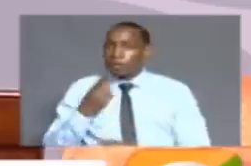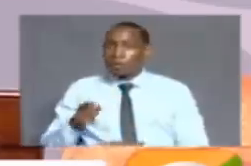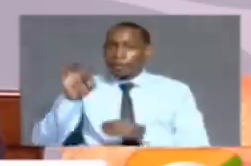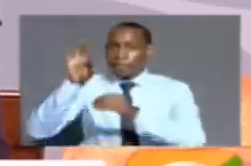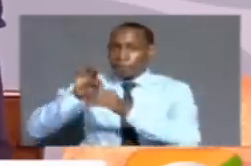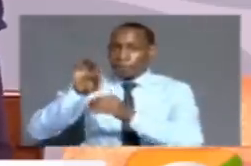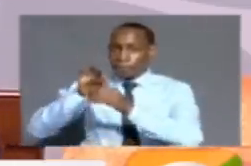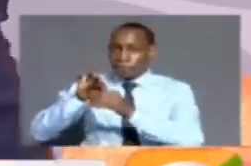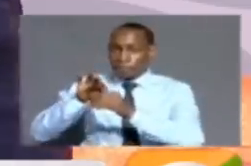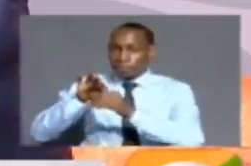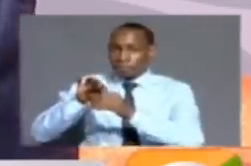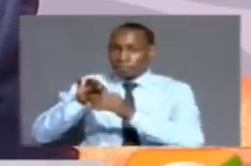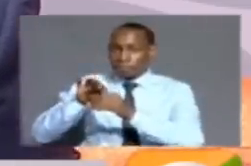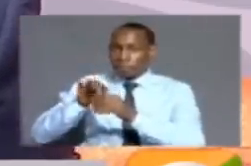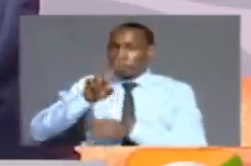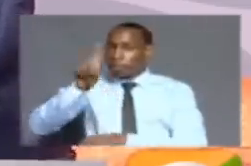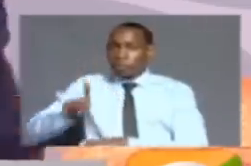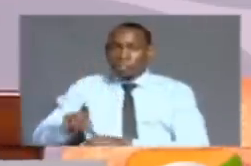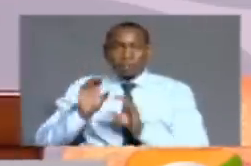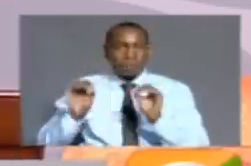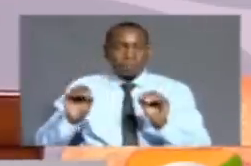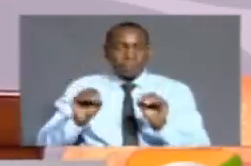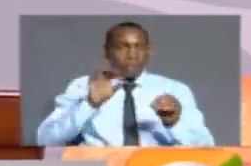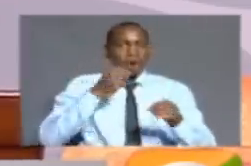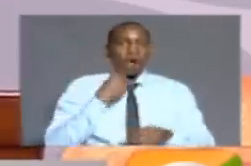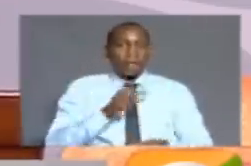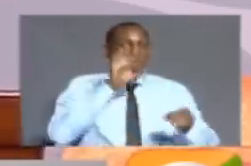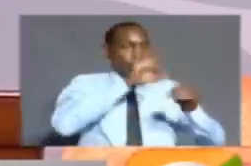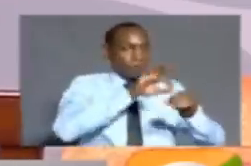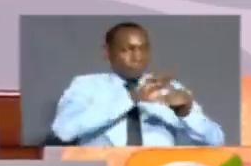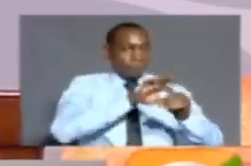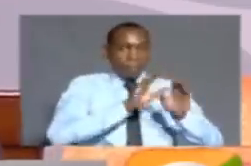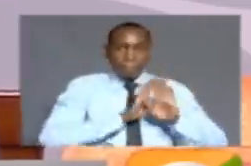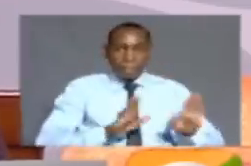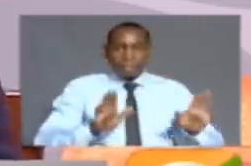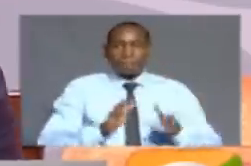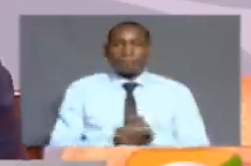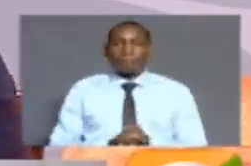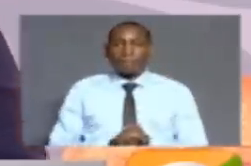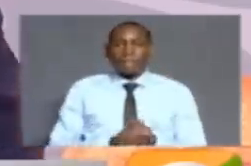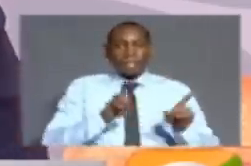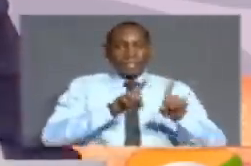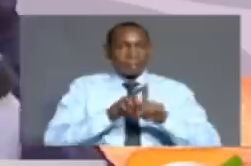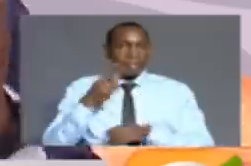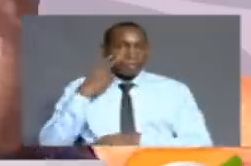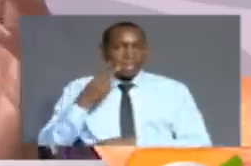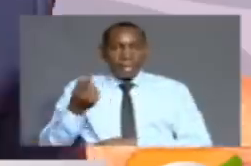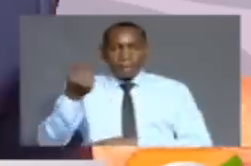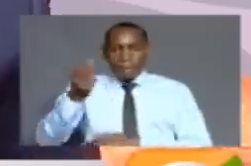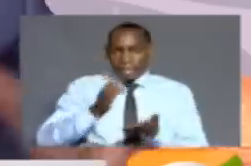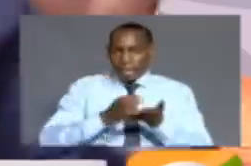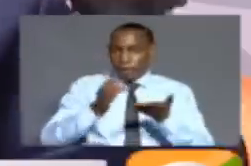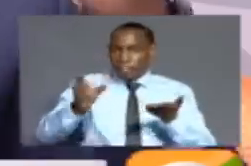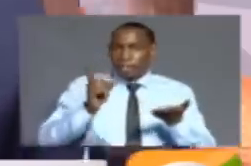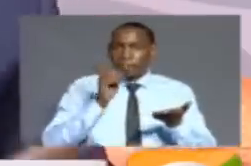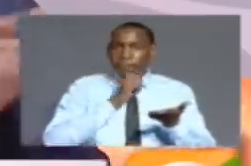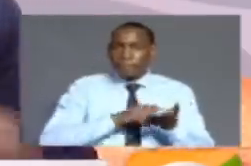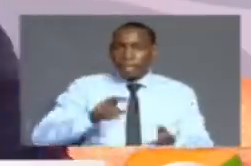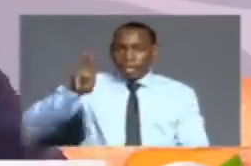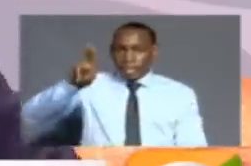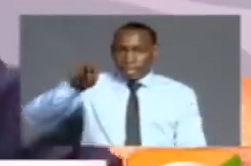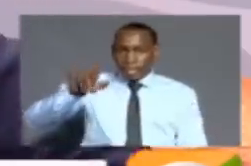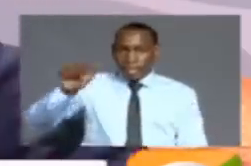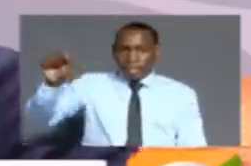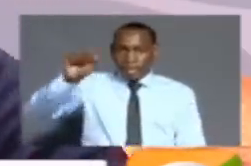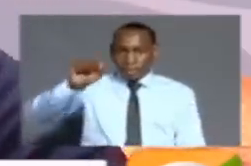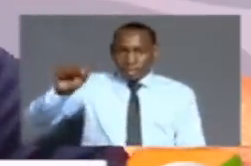way. Don't question it. Vote this way. Okay? Yeah. Look at even the way the money which was allocated to NYS, as